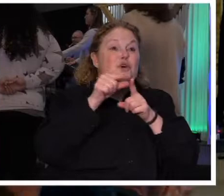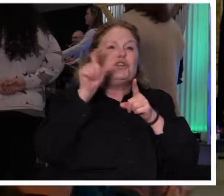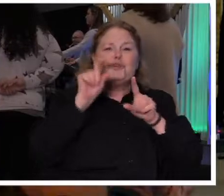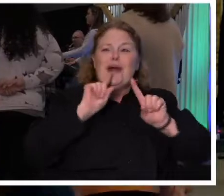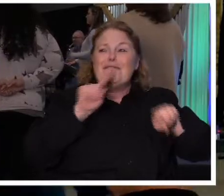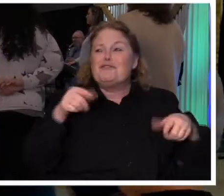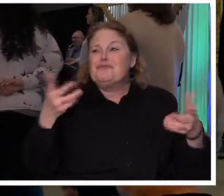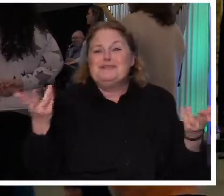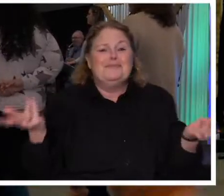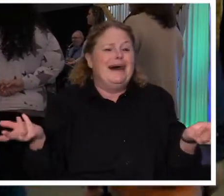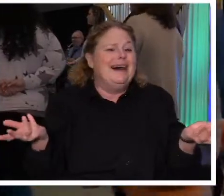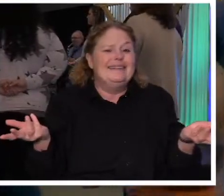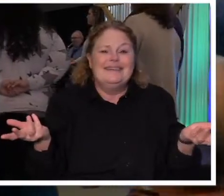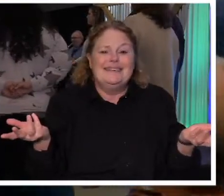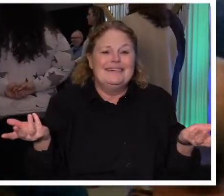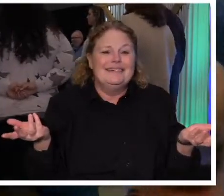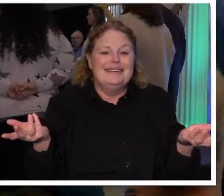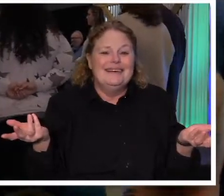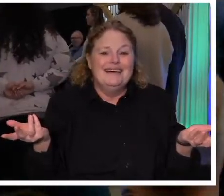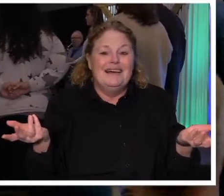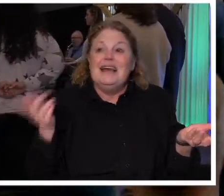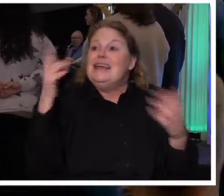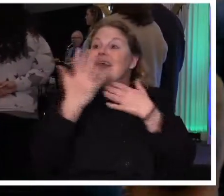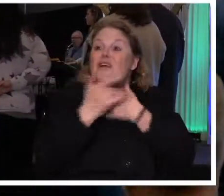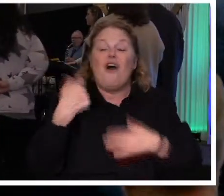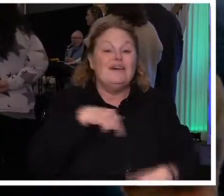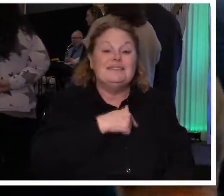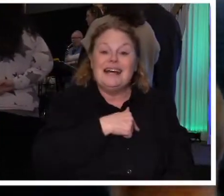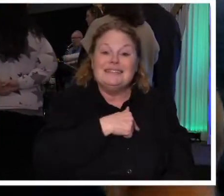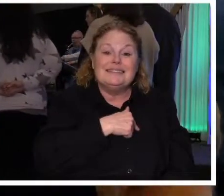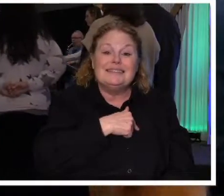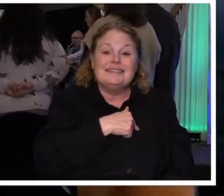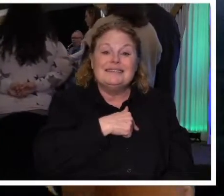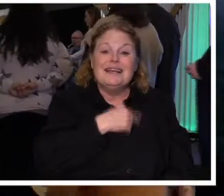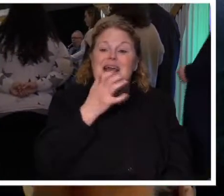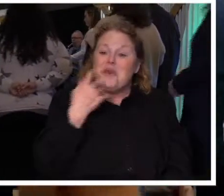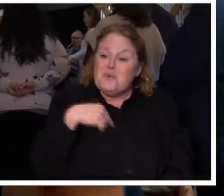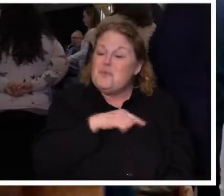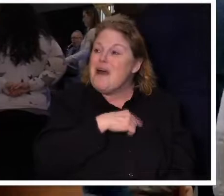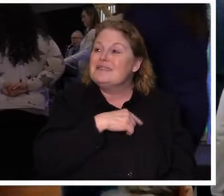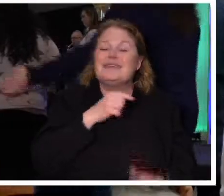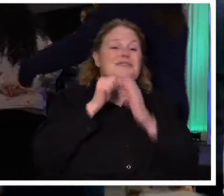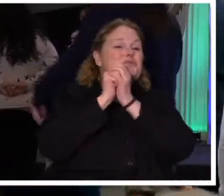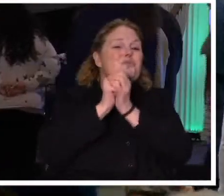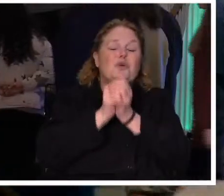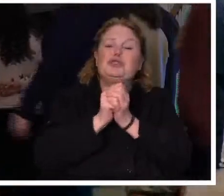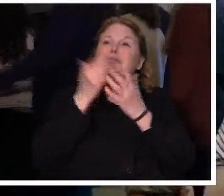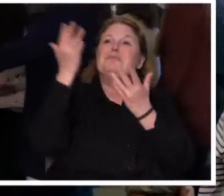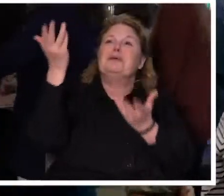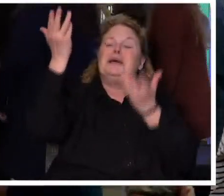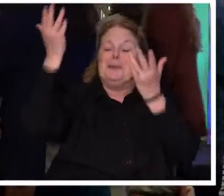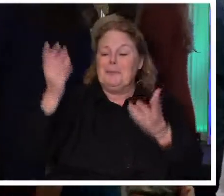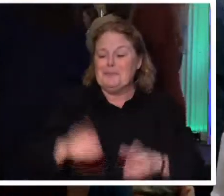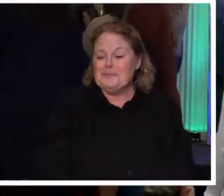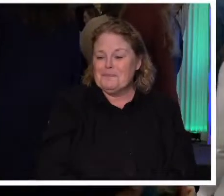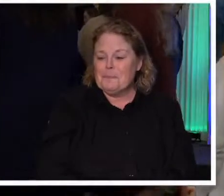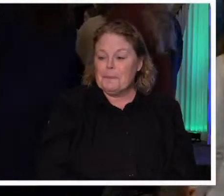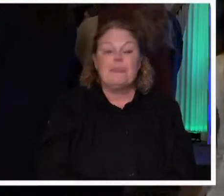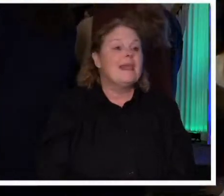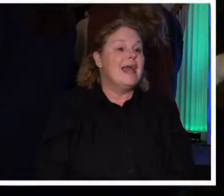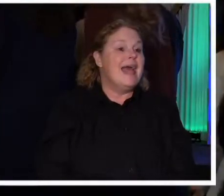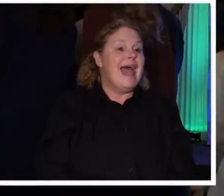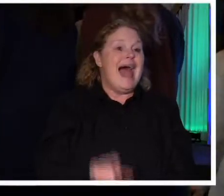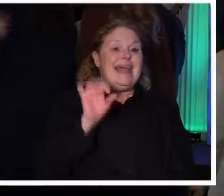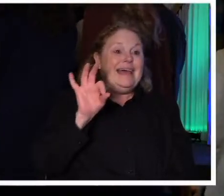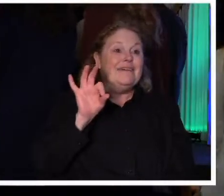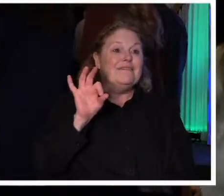respond. His word calls for a response of praise, calls for a response of worship. And if you don't know Jesus while